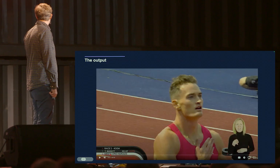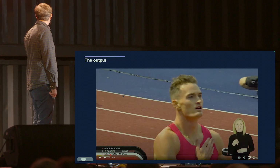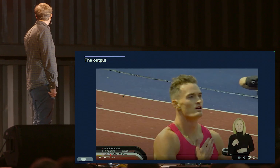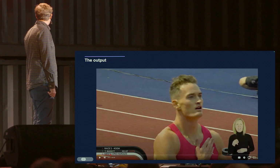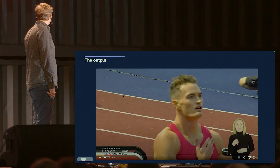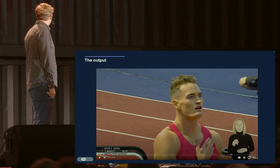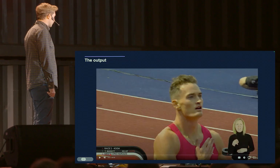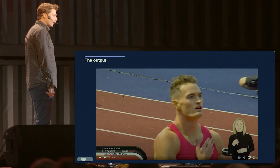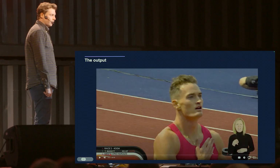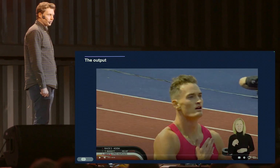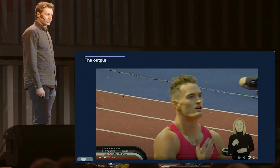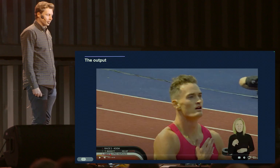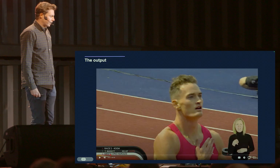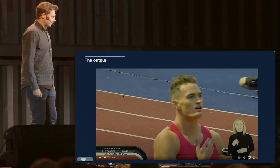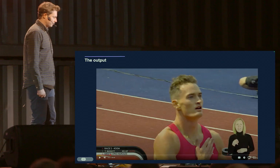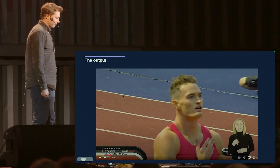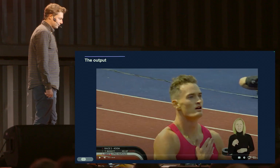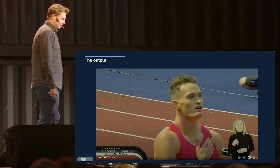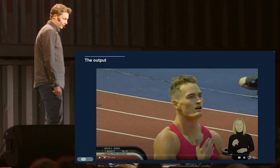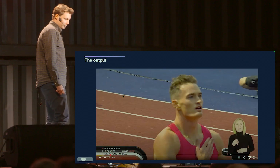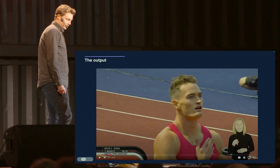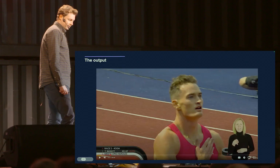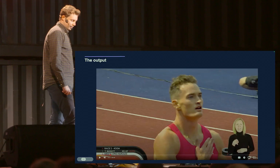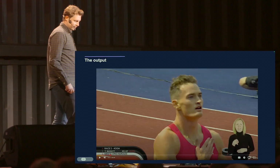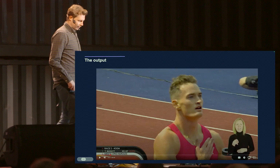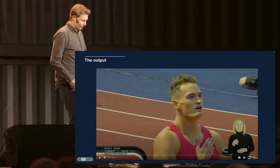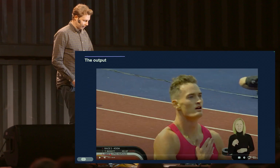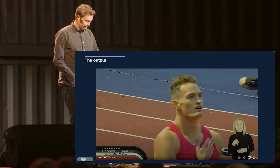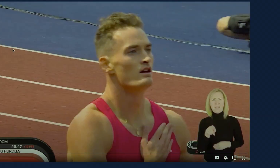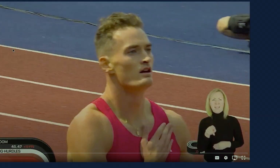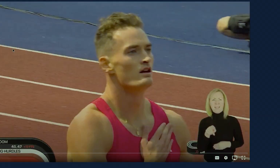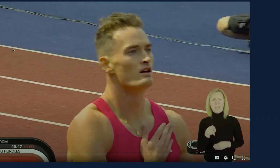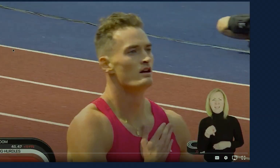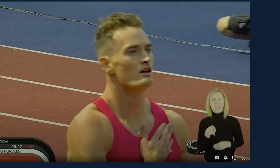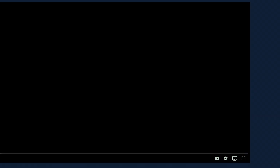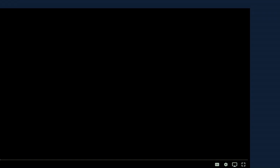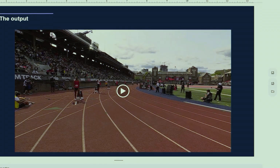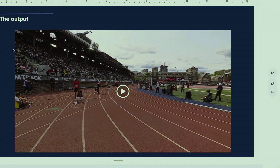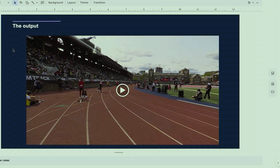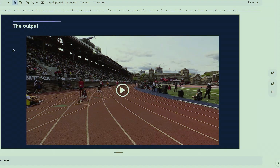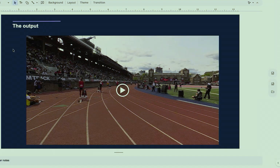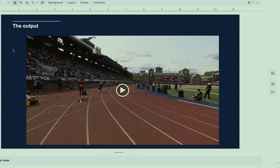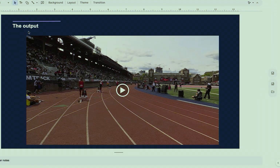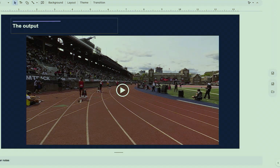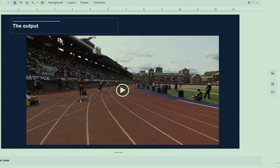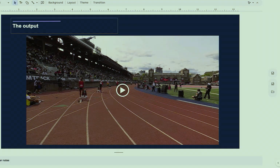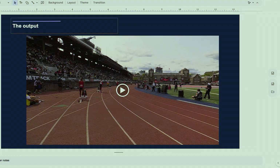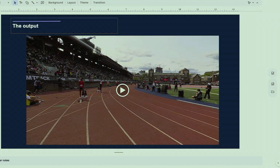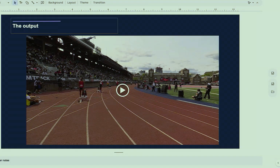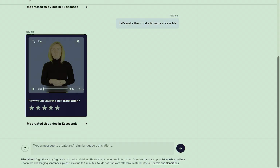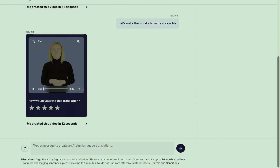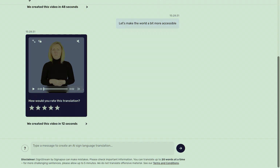I promised a live demo. We'll see how this works. So we, being an AI